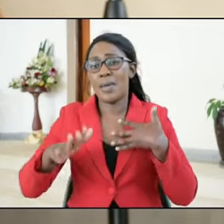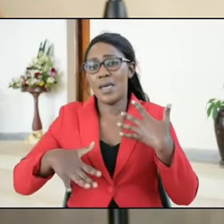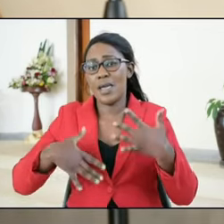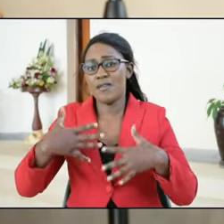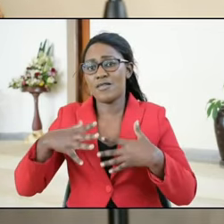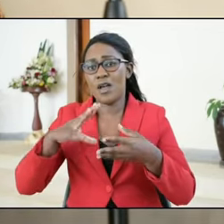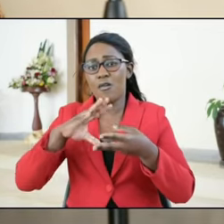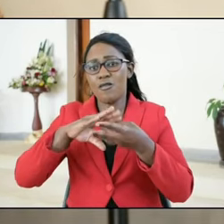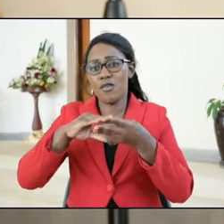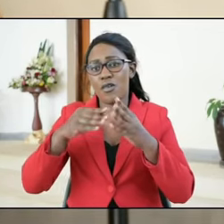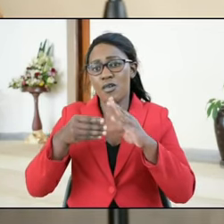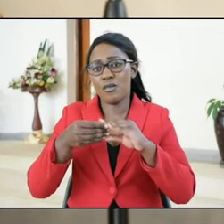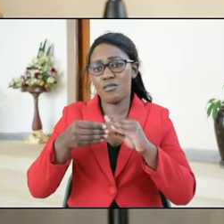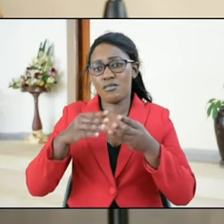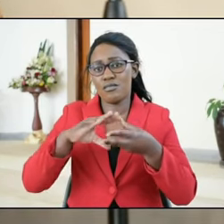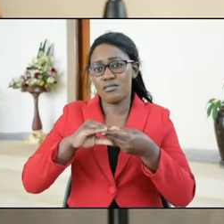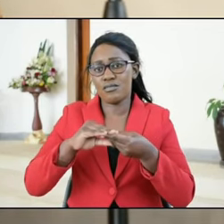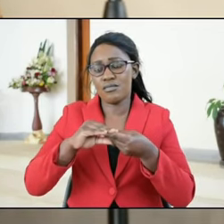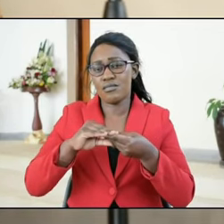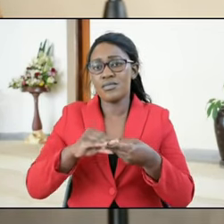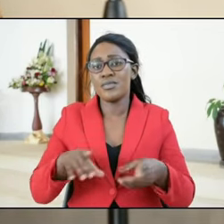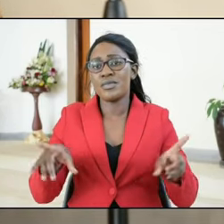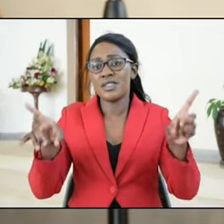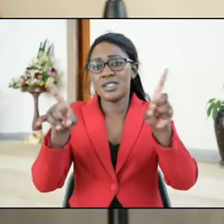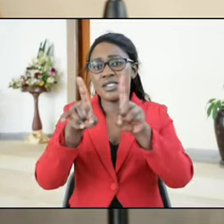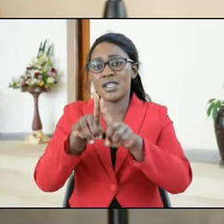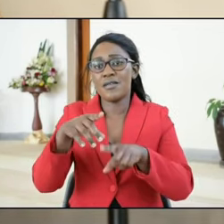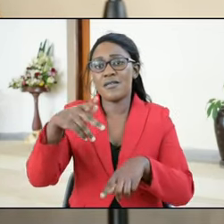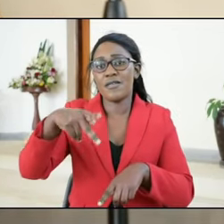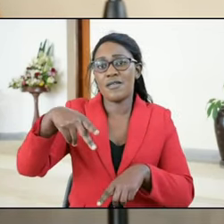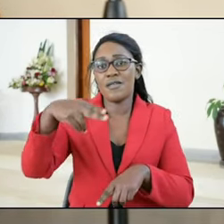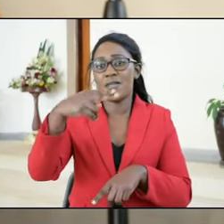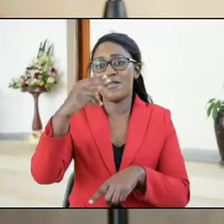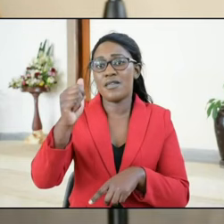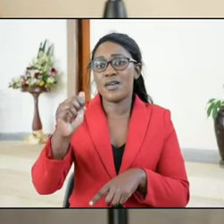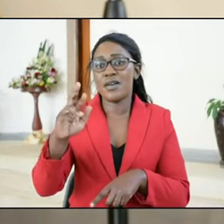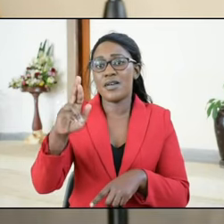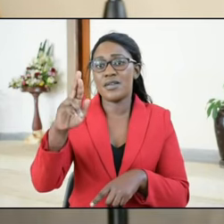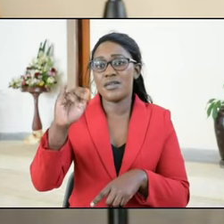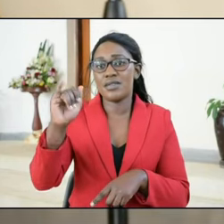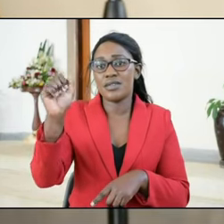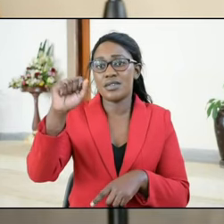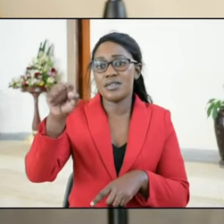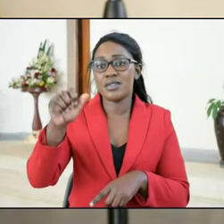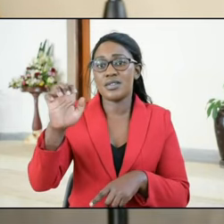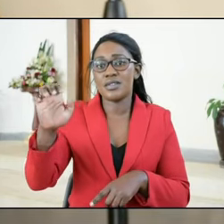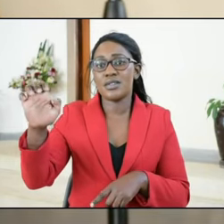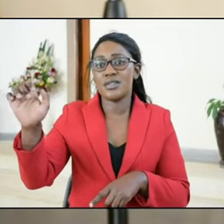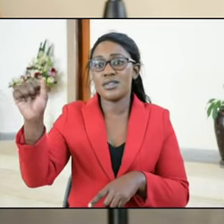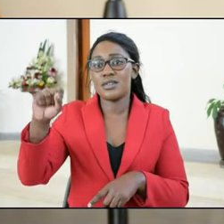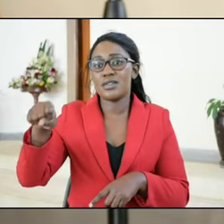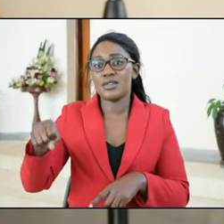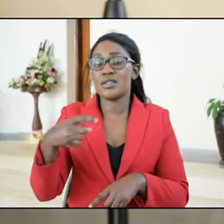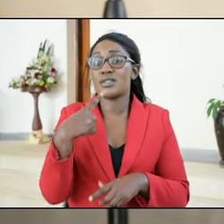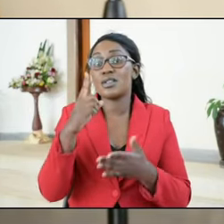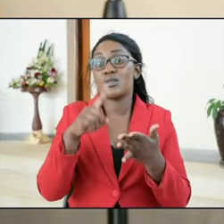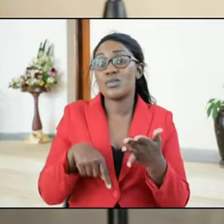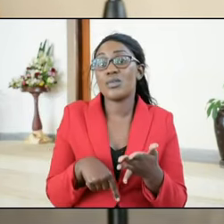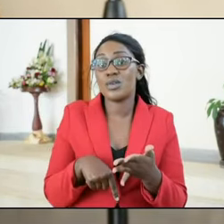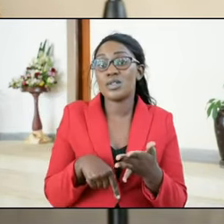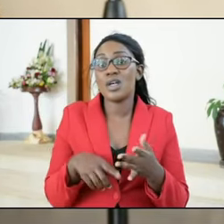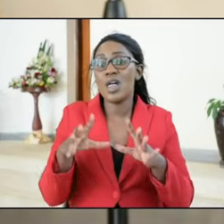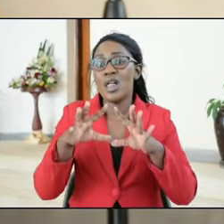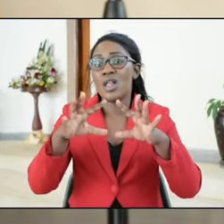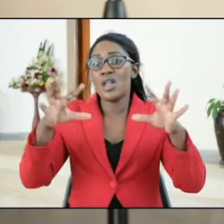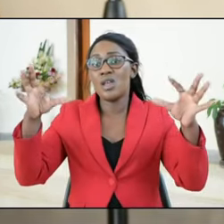So the Pharisees say, for example, that on Sabbath day, the longest you